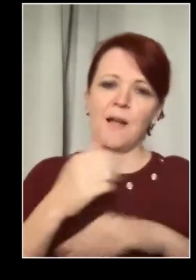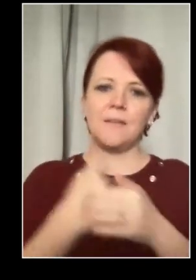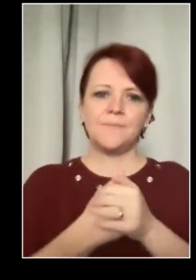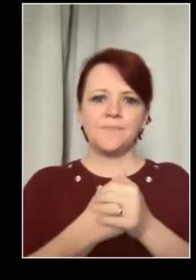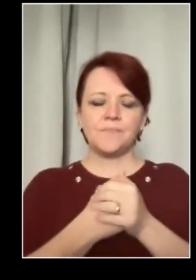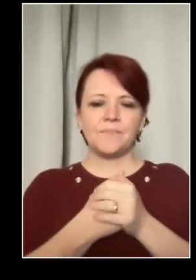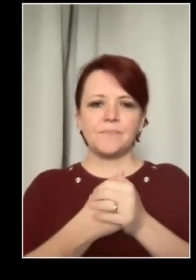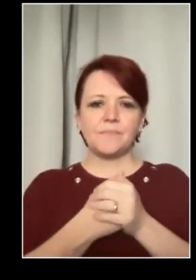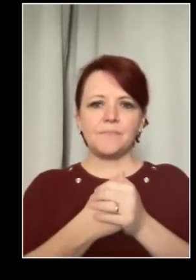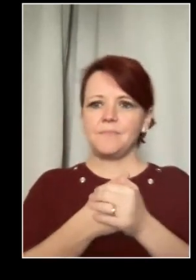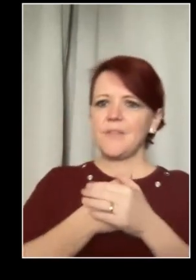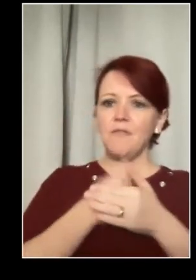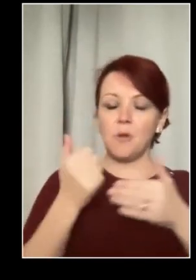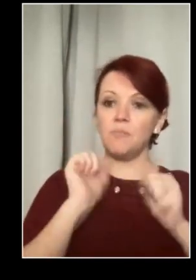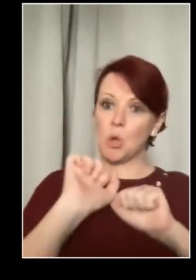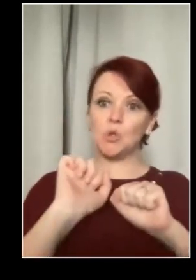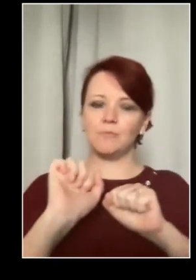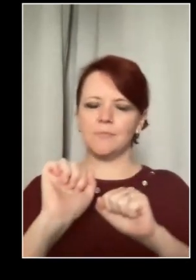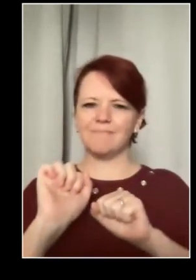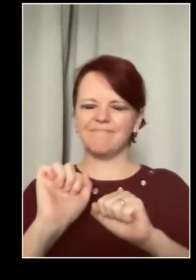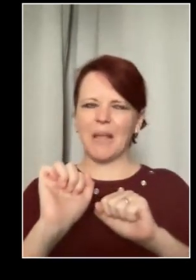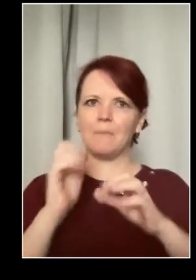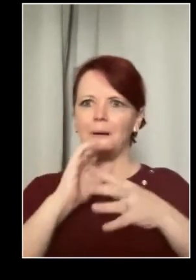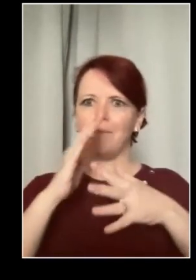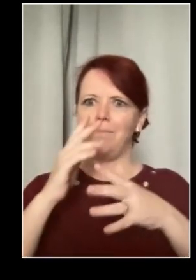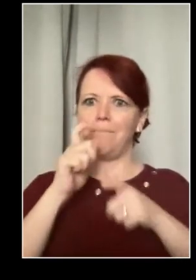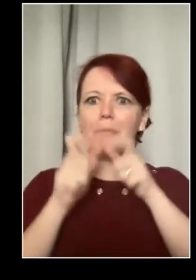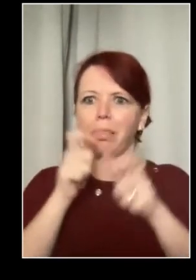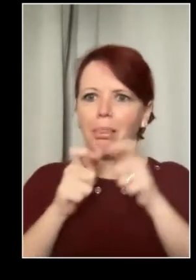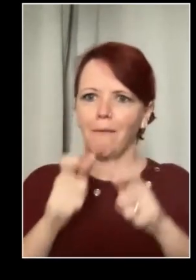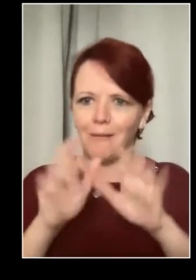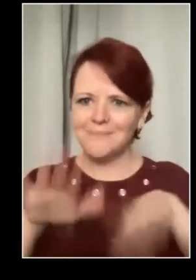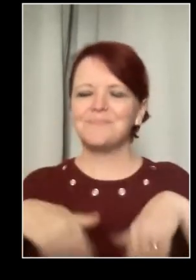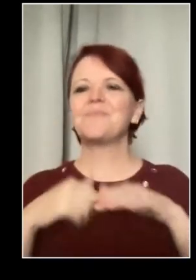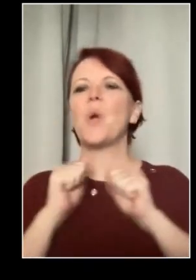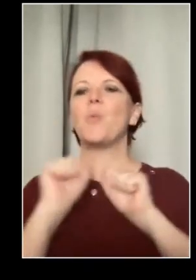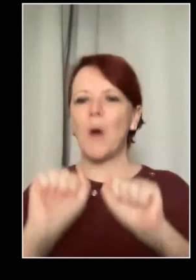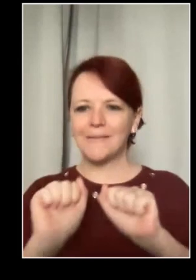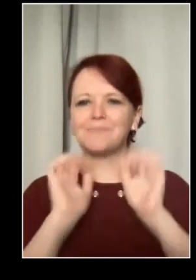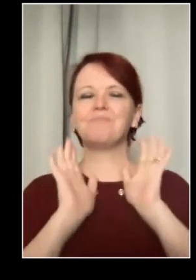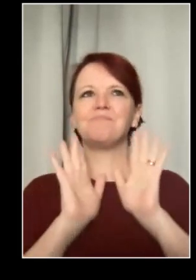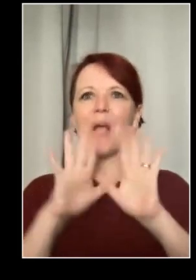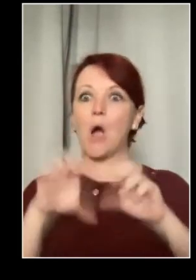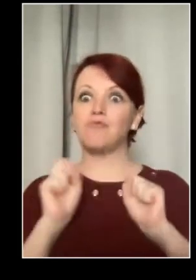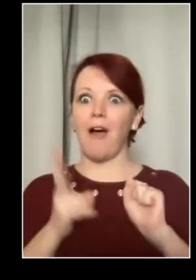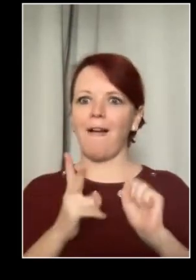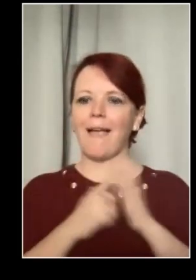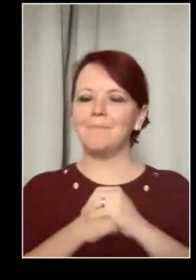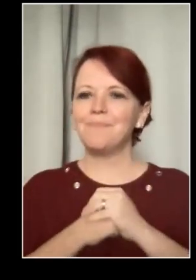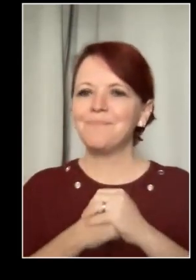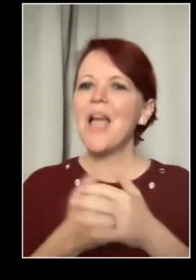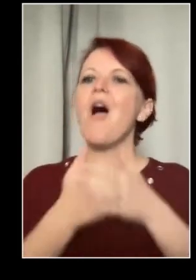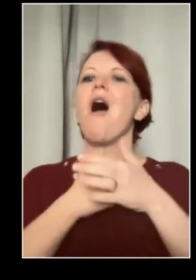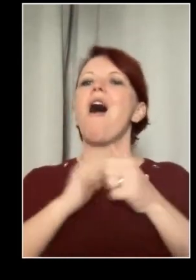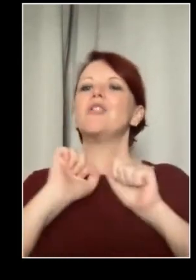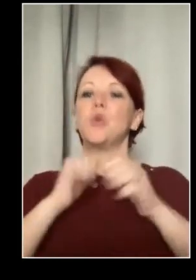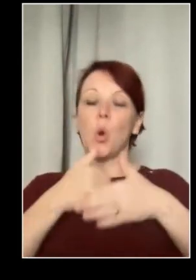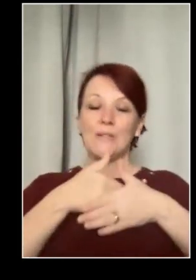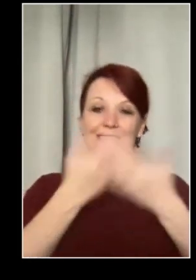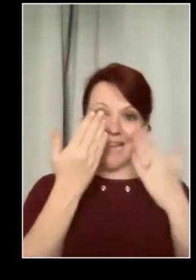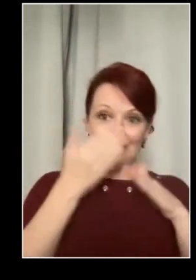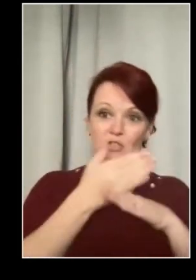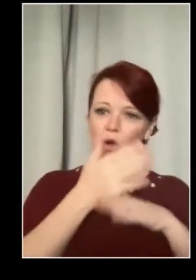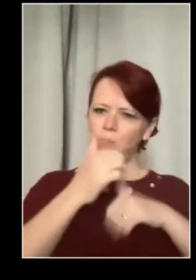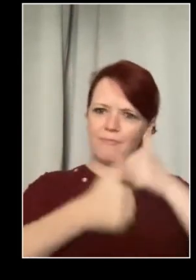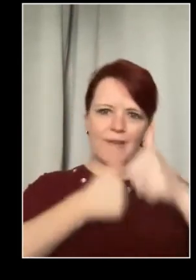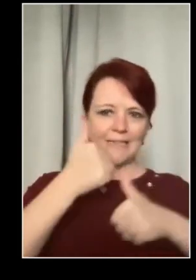the vesting time. Shall I try that sentence again? And you go beyond the day job and invest your time and passion into several other boards. It's not